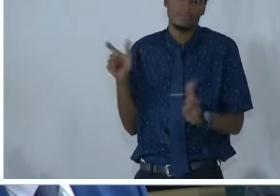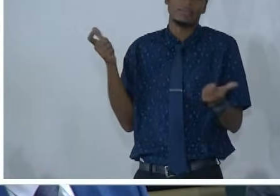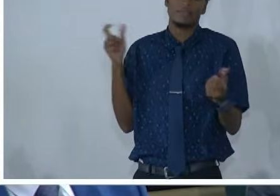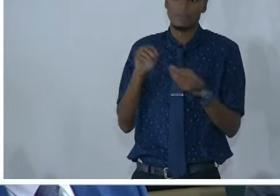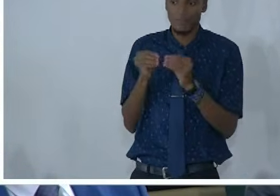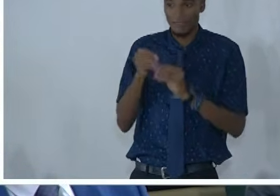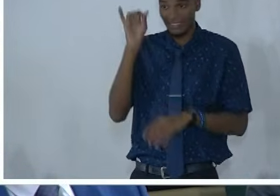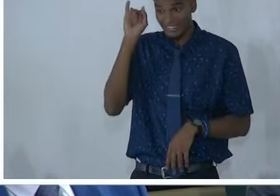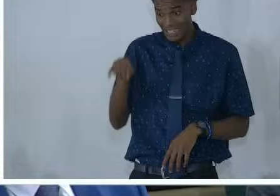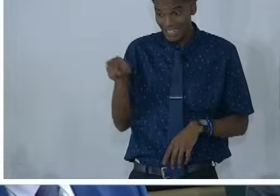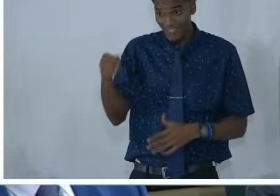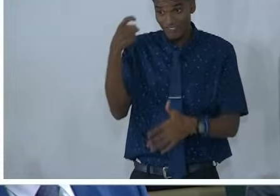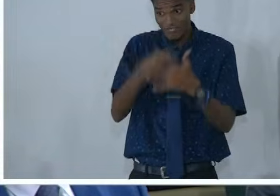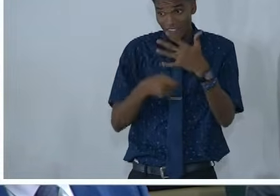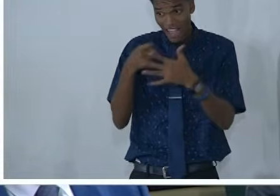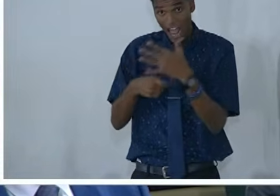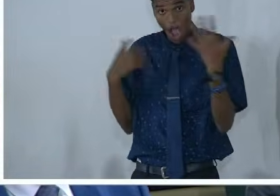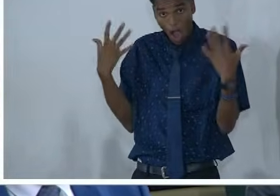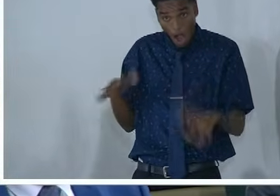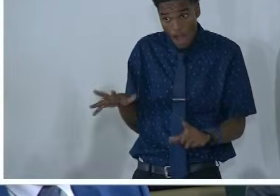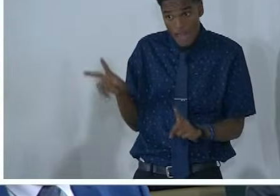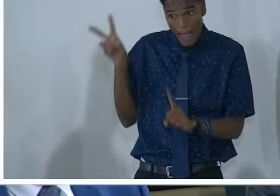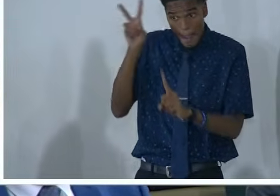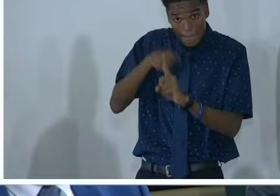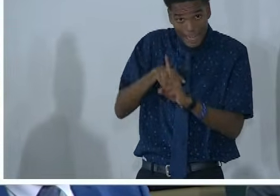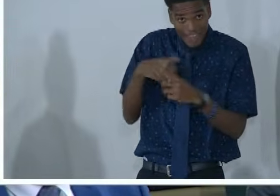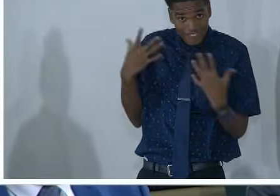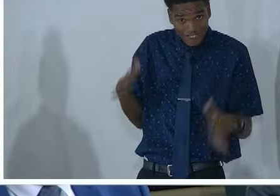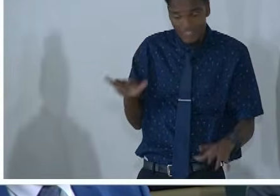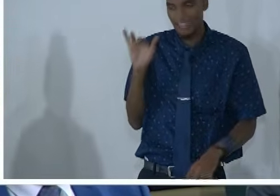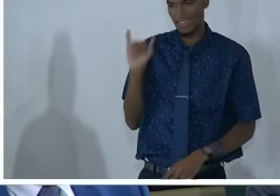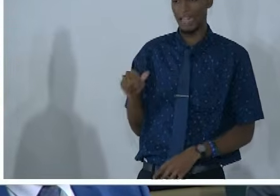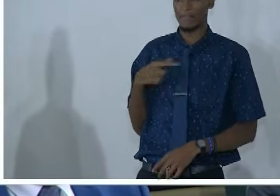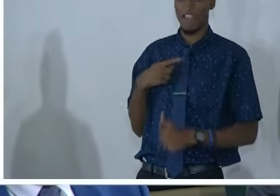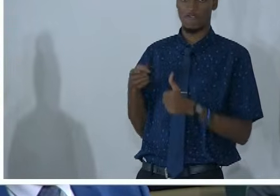have been applied? Question one.